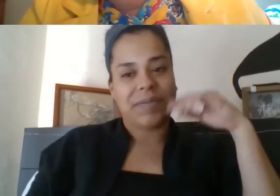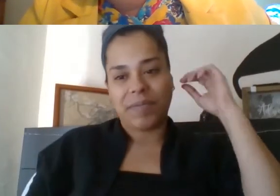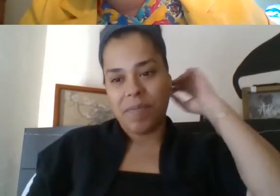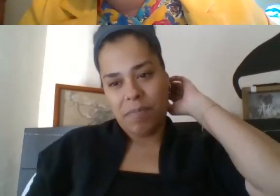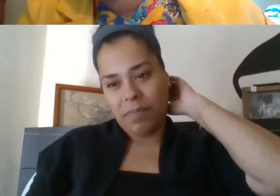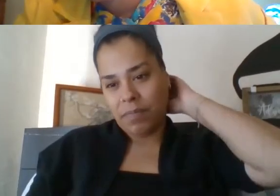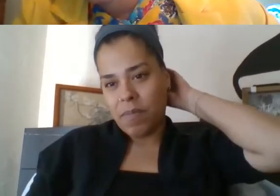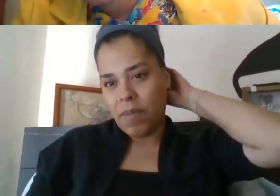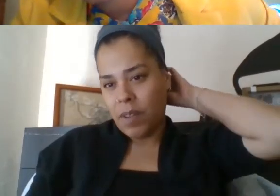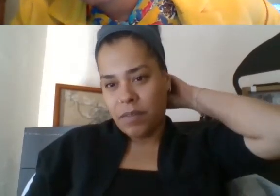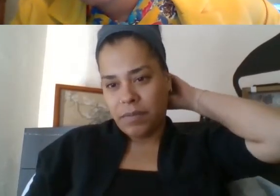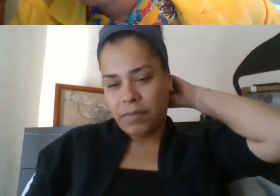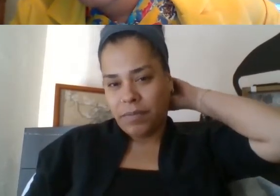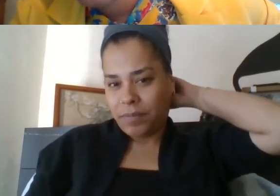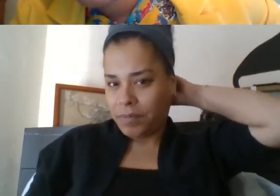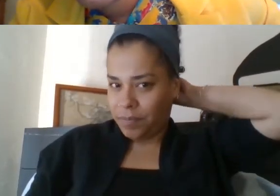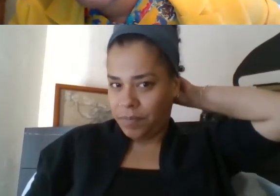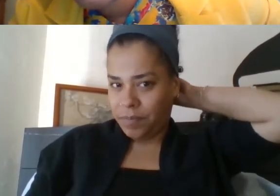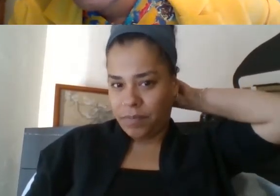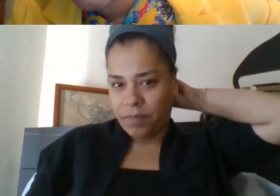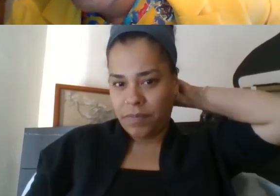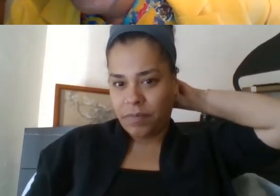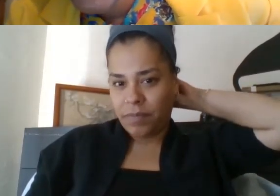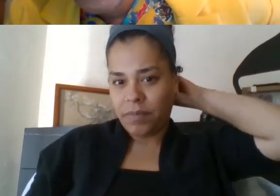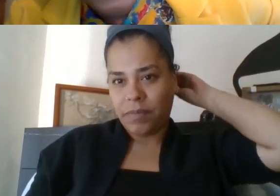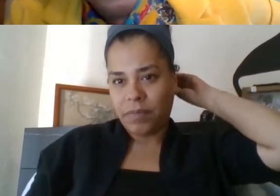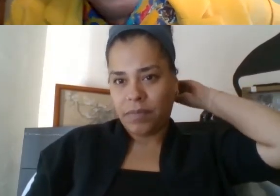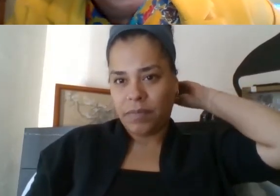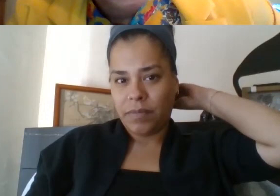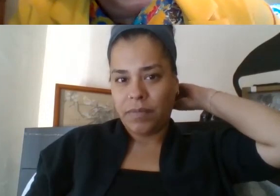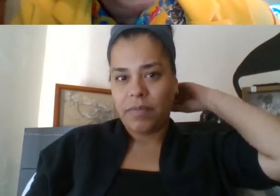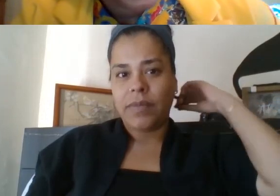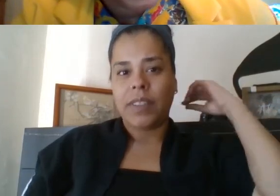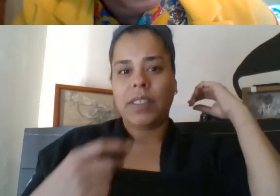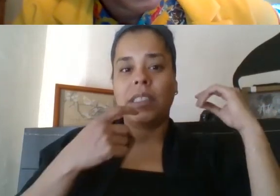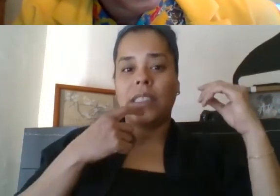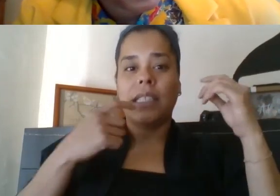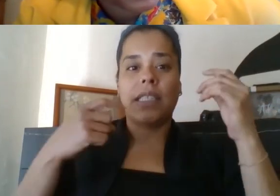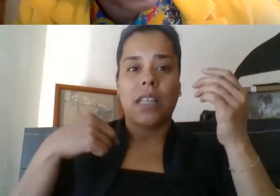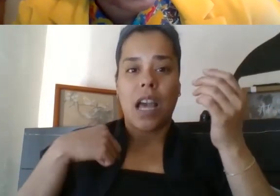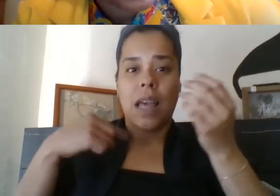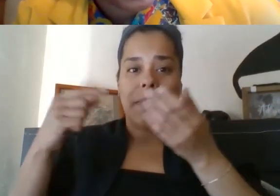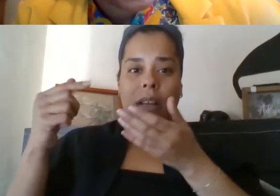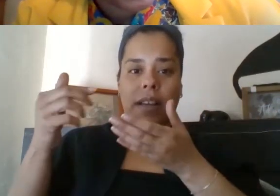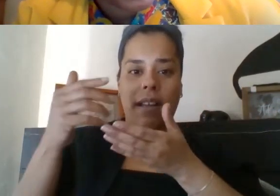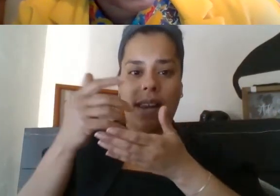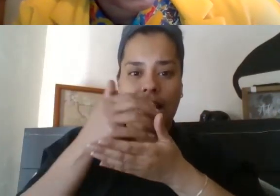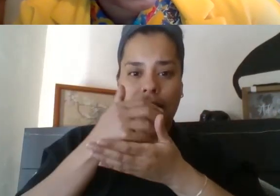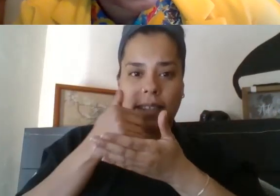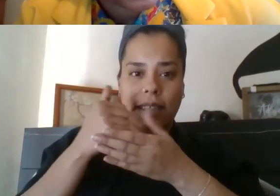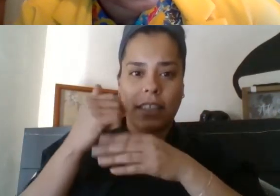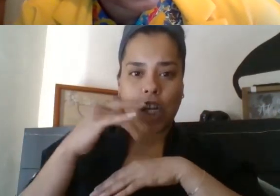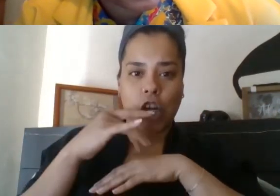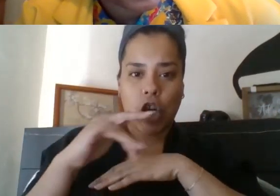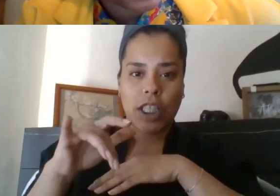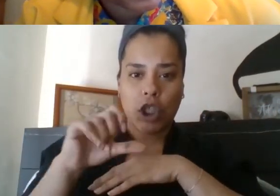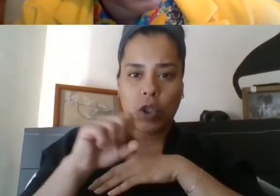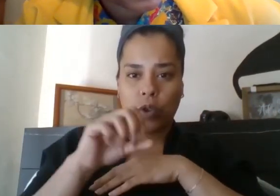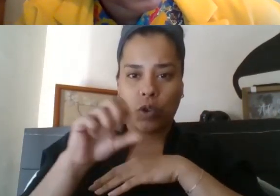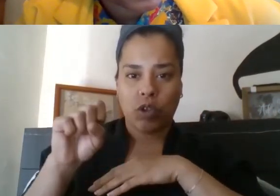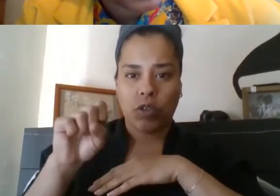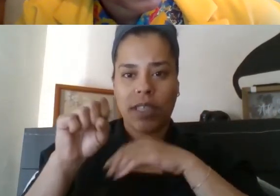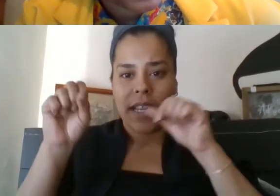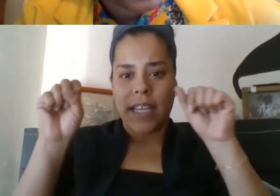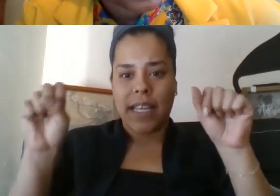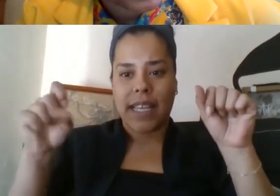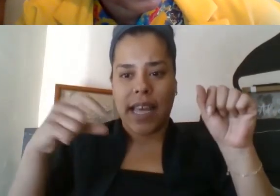No, say that question again. It's like, I am collecting early Social Security. Can I apply